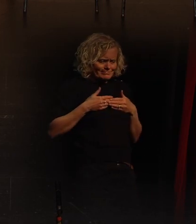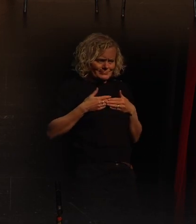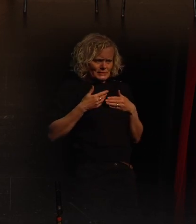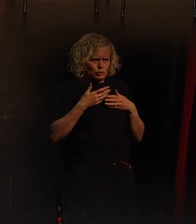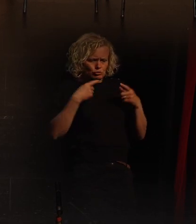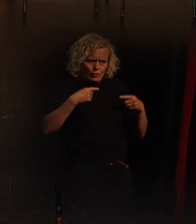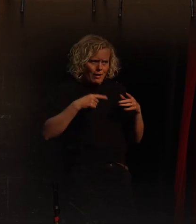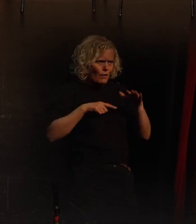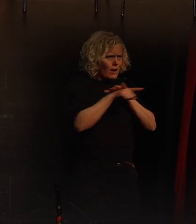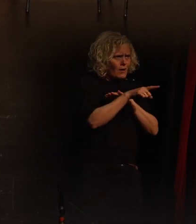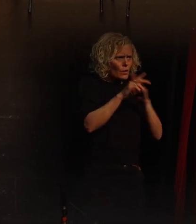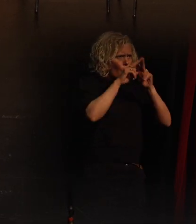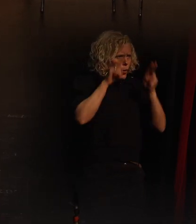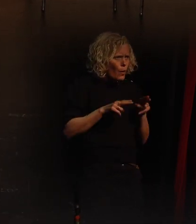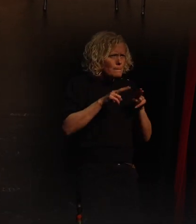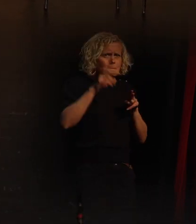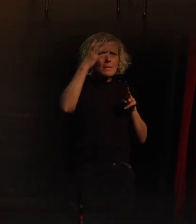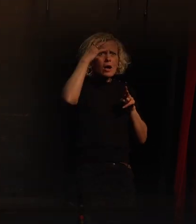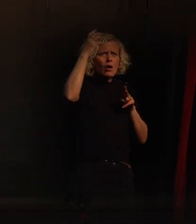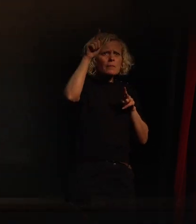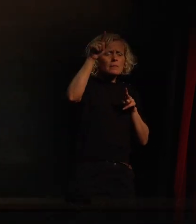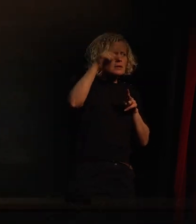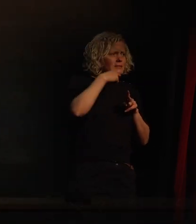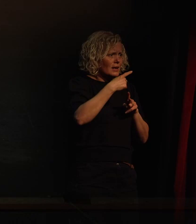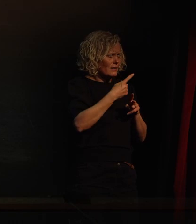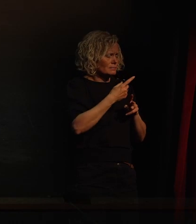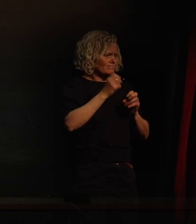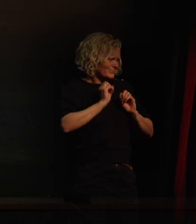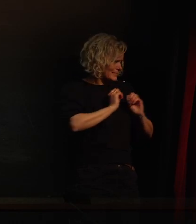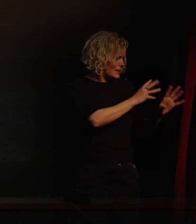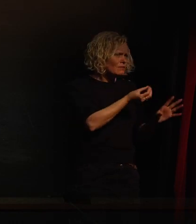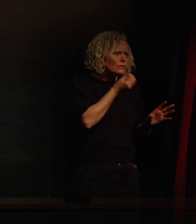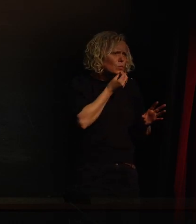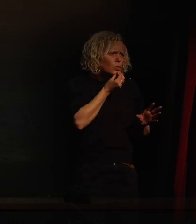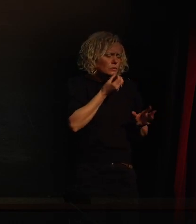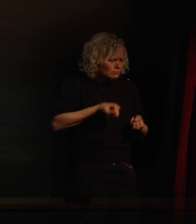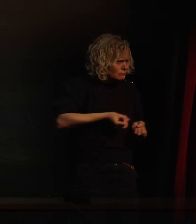their homes at all. The government sent food parcels.